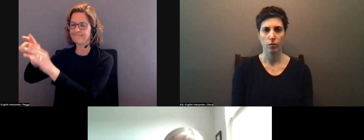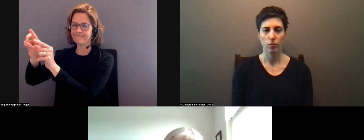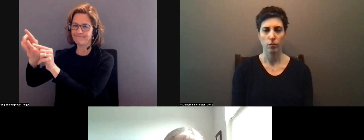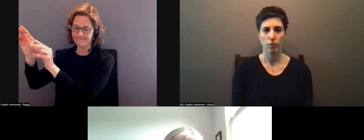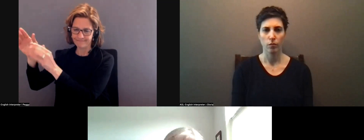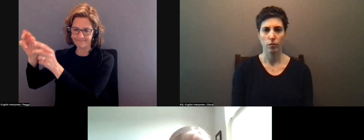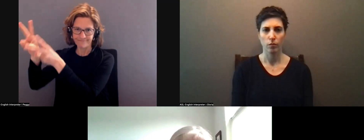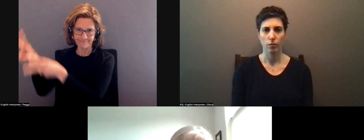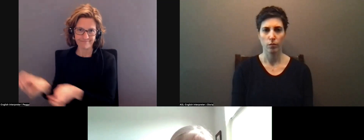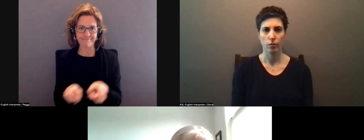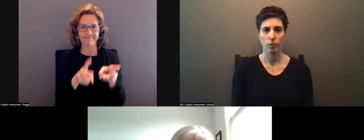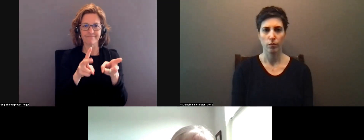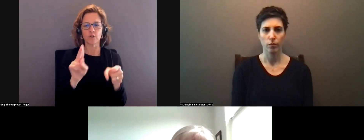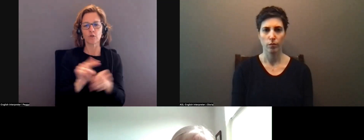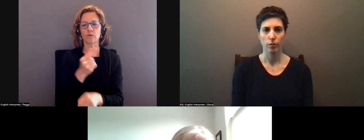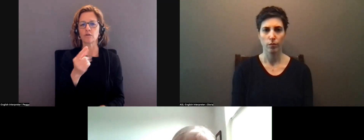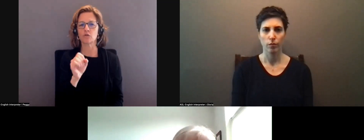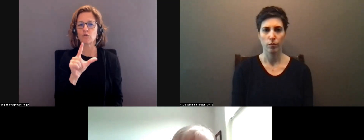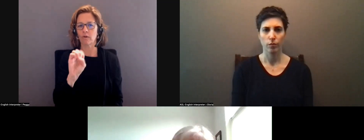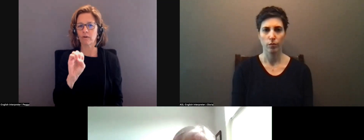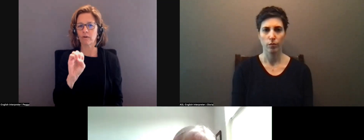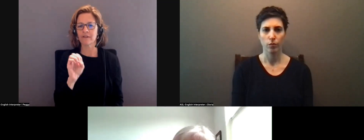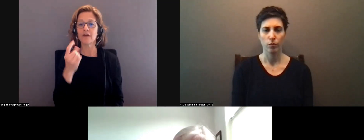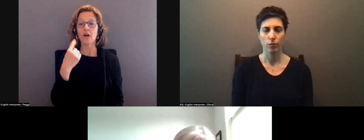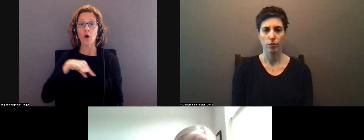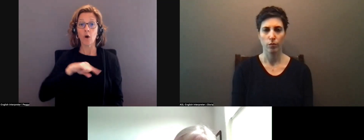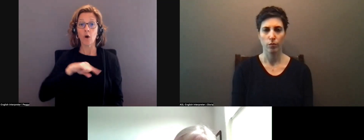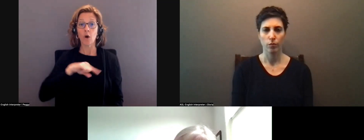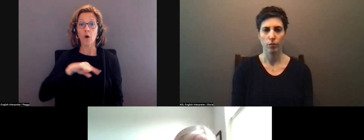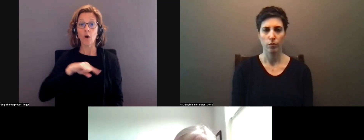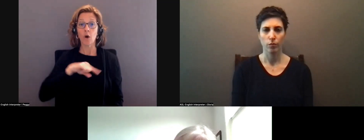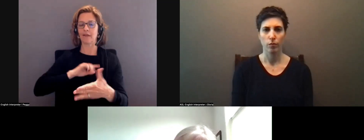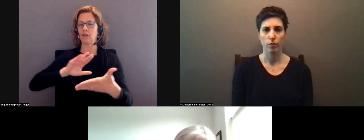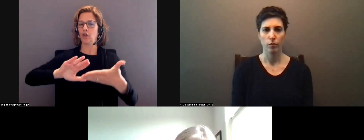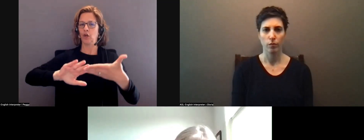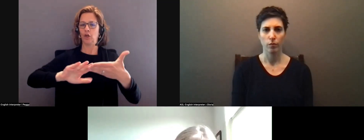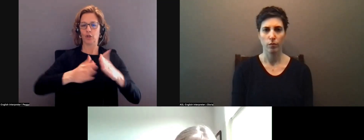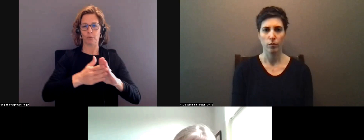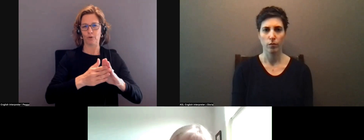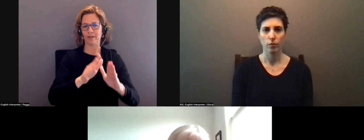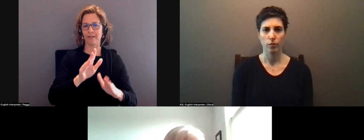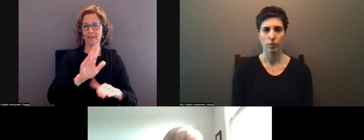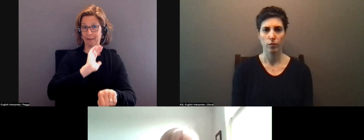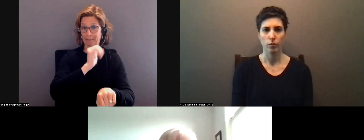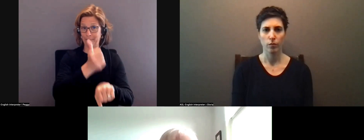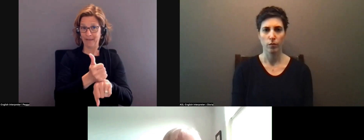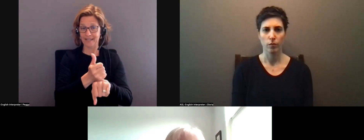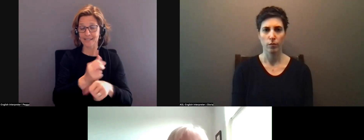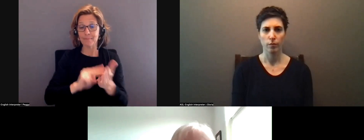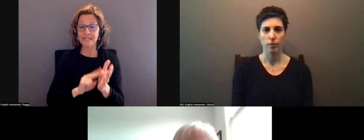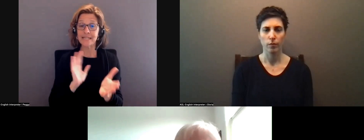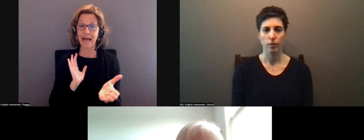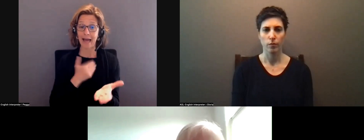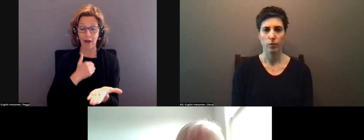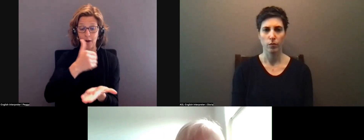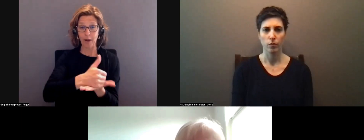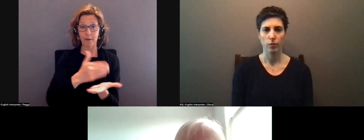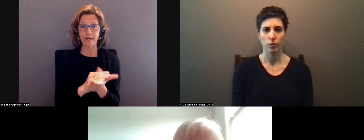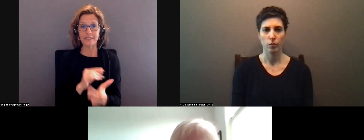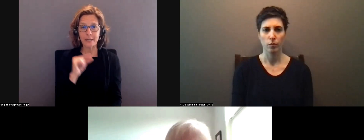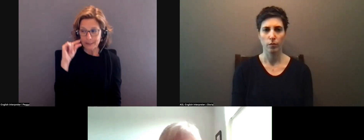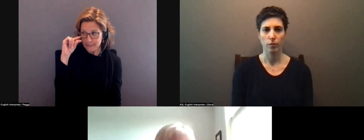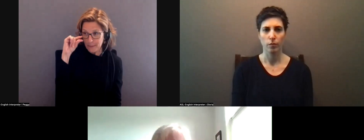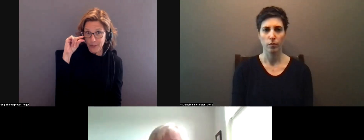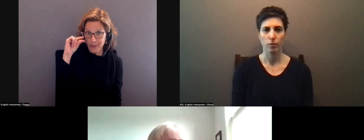We are community-based, so we have the smallest budget humanly possible. So the fact that the Google suite